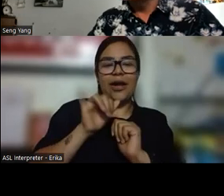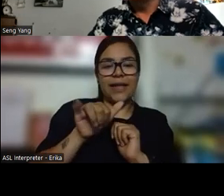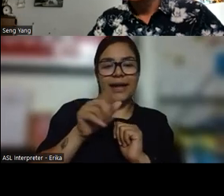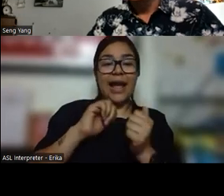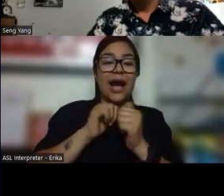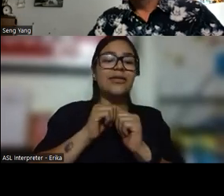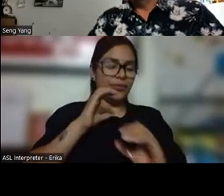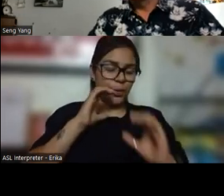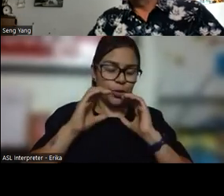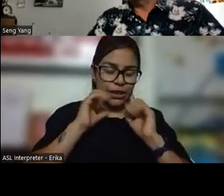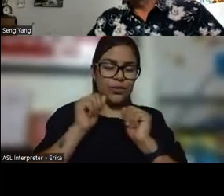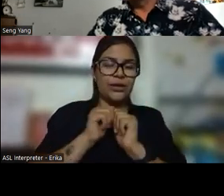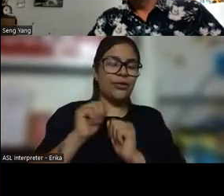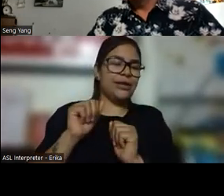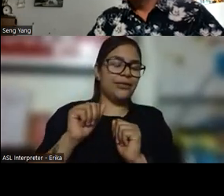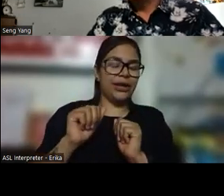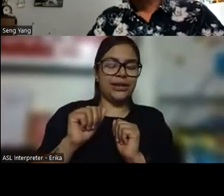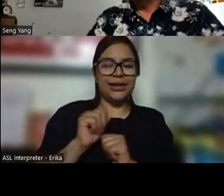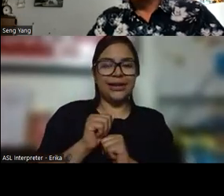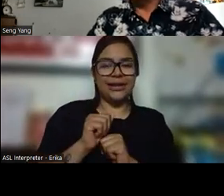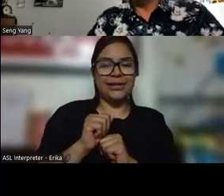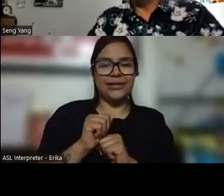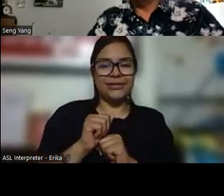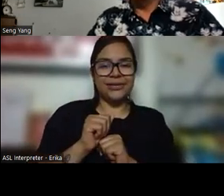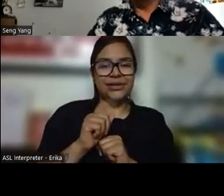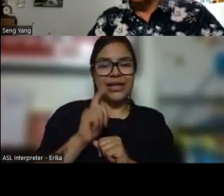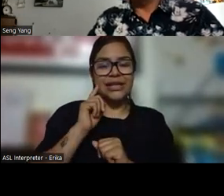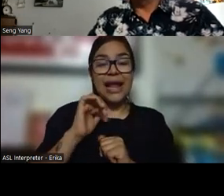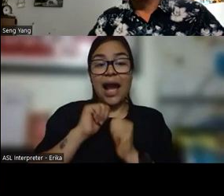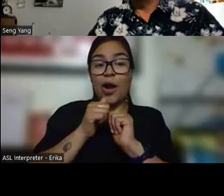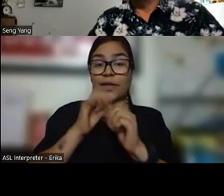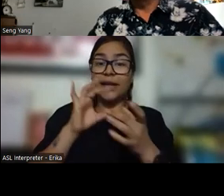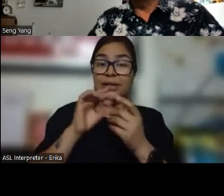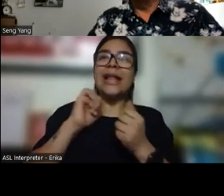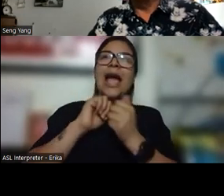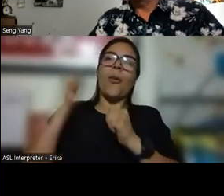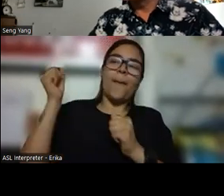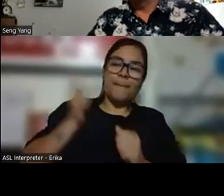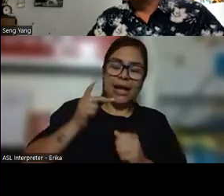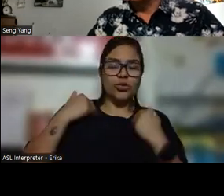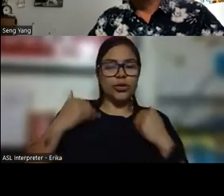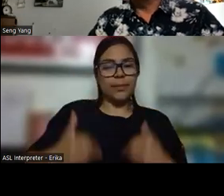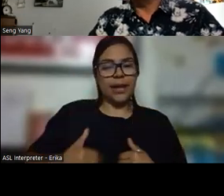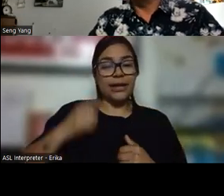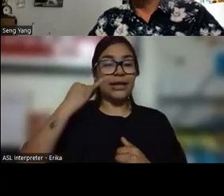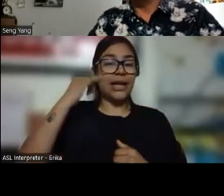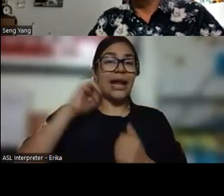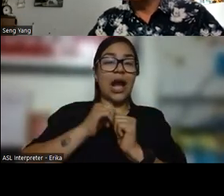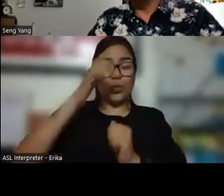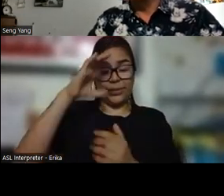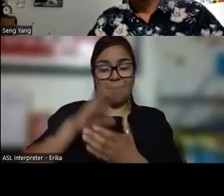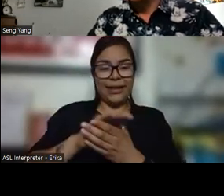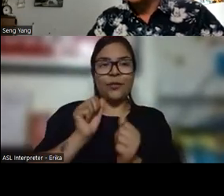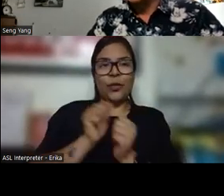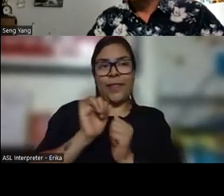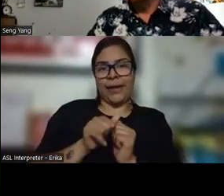or to talking with the soul, getting the soul back to the body. And we do believe that when you get the soul back to the